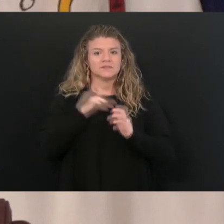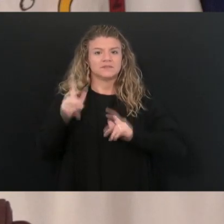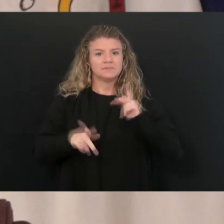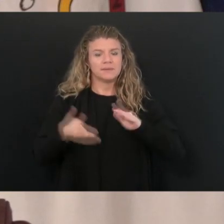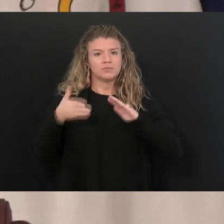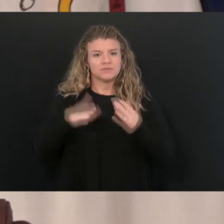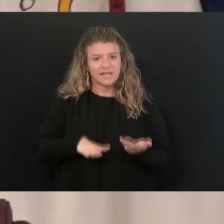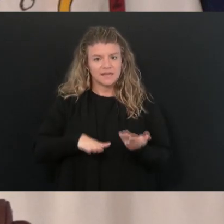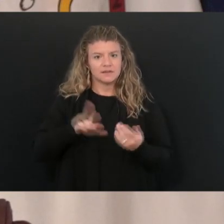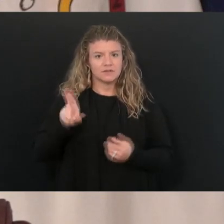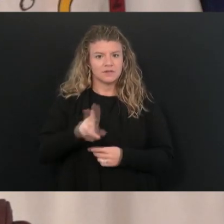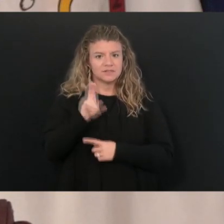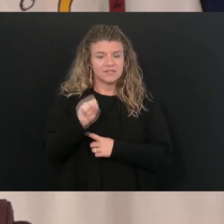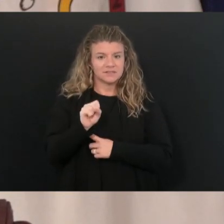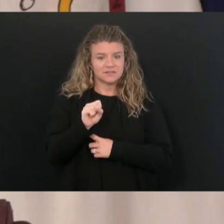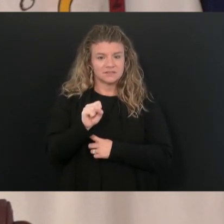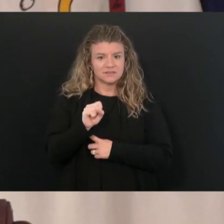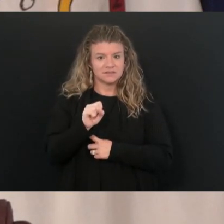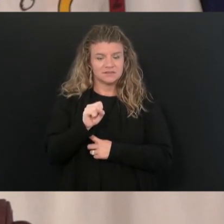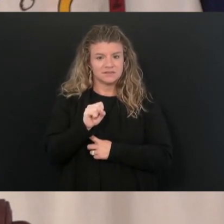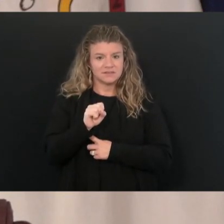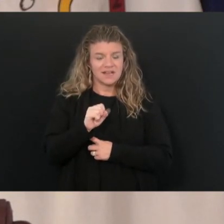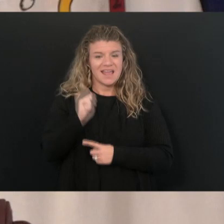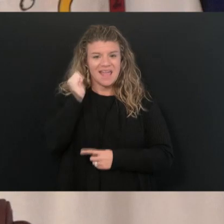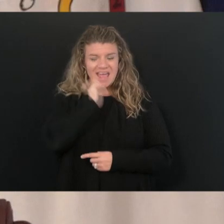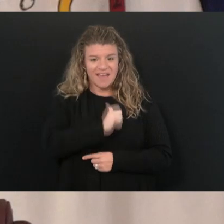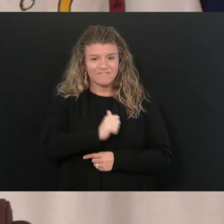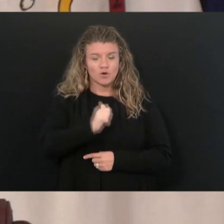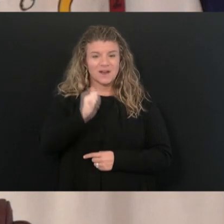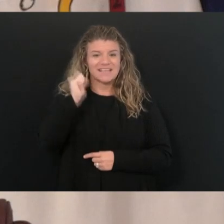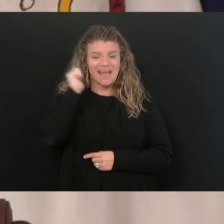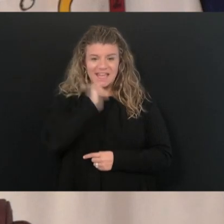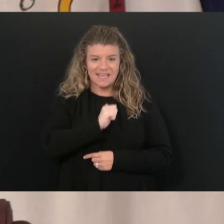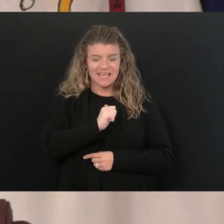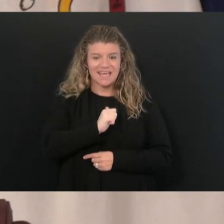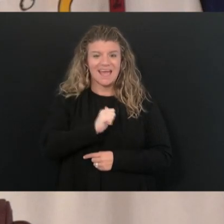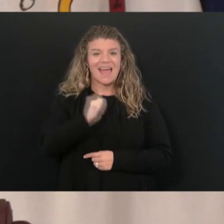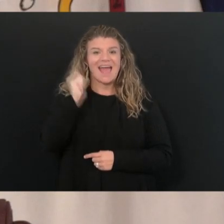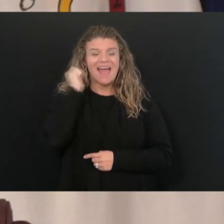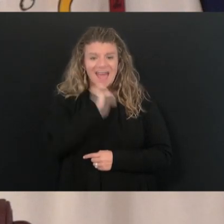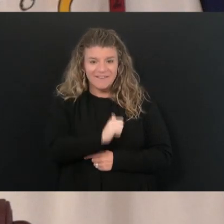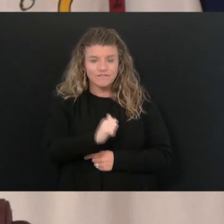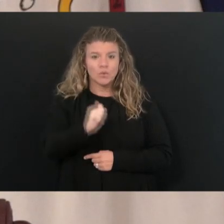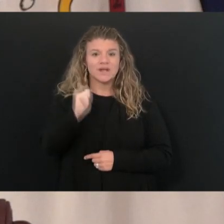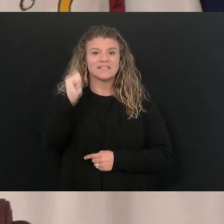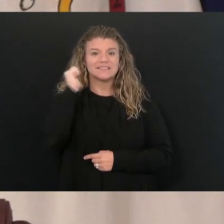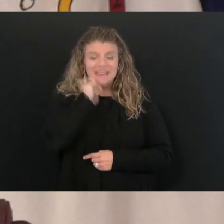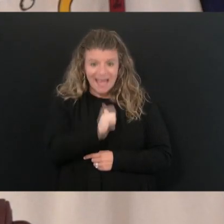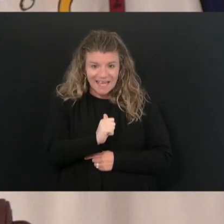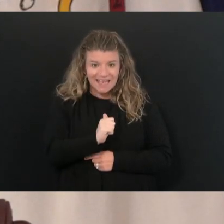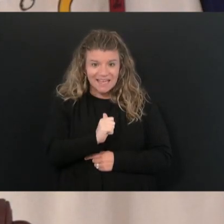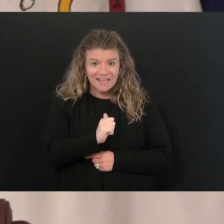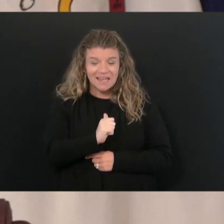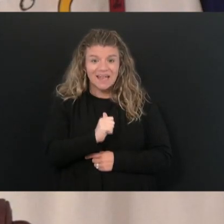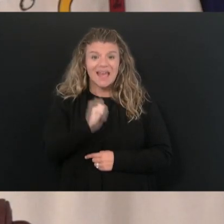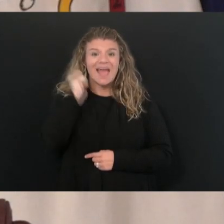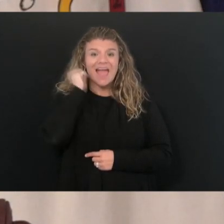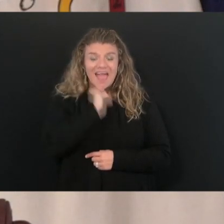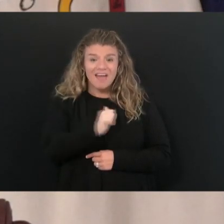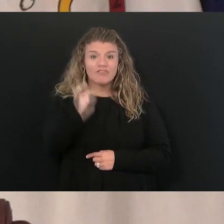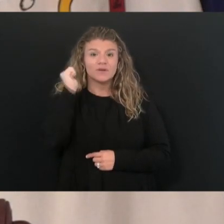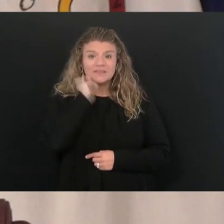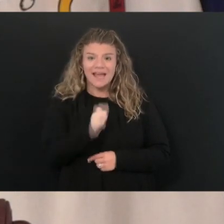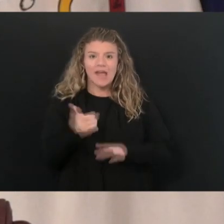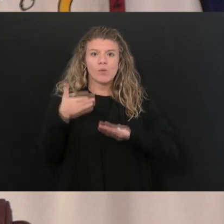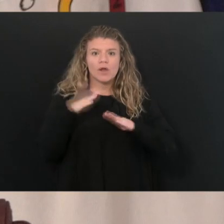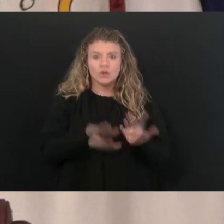States. Every single day, every day, we lose 1,400